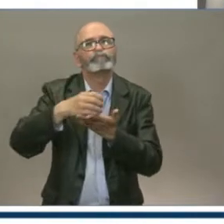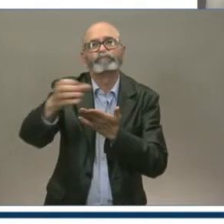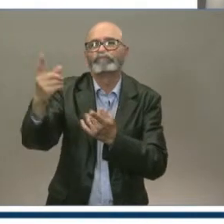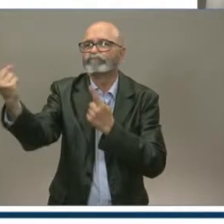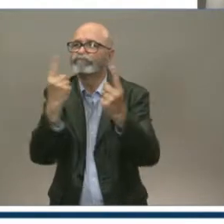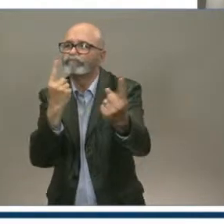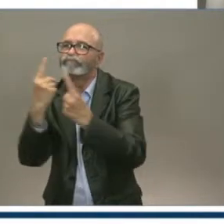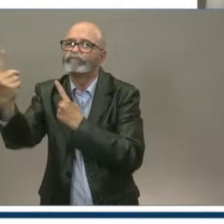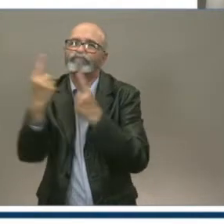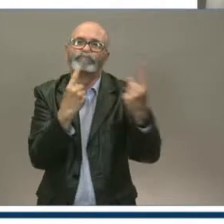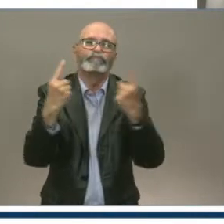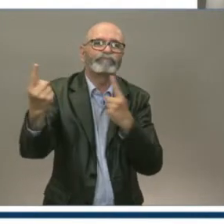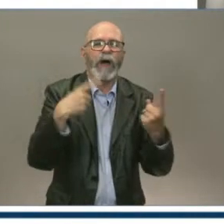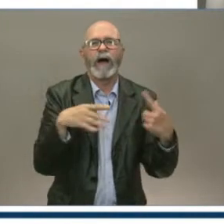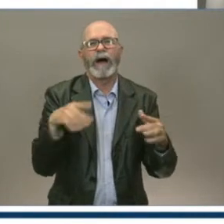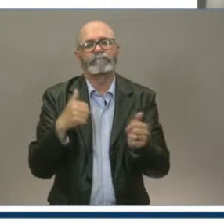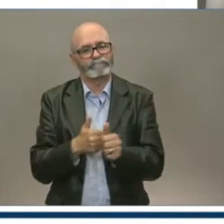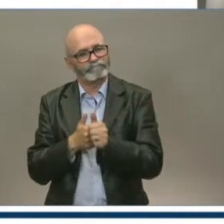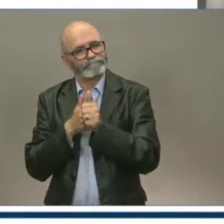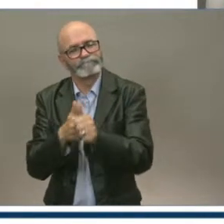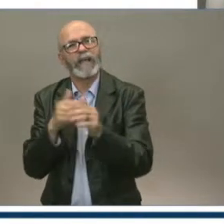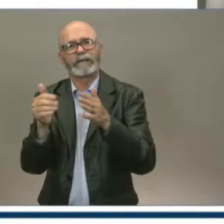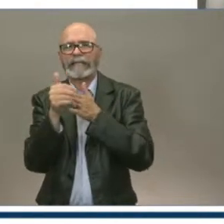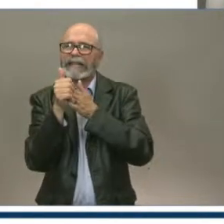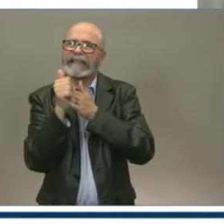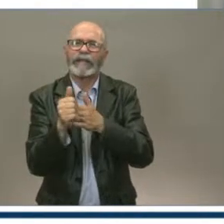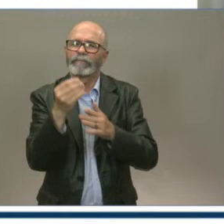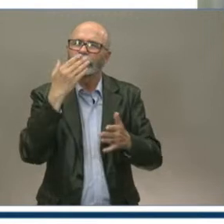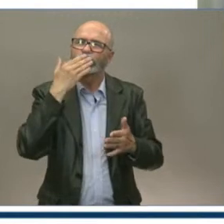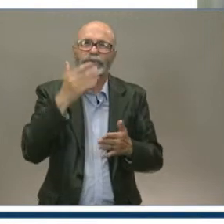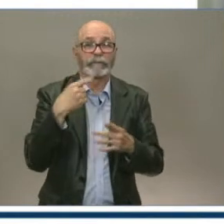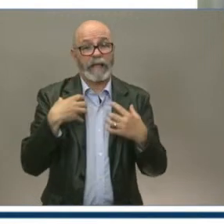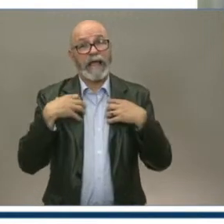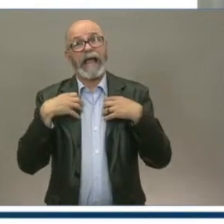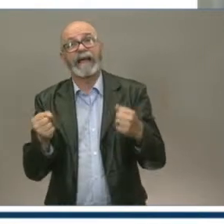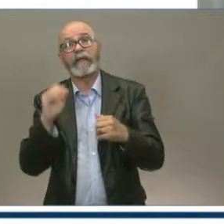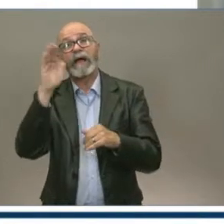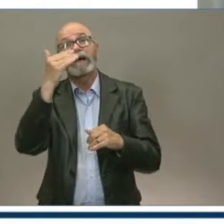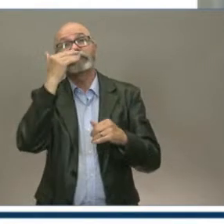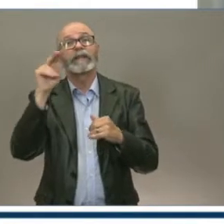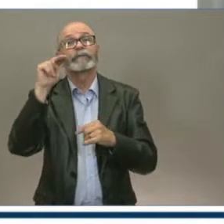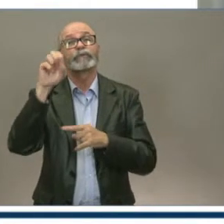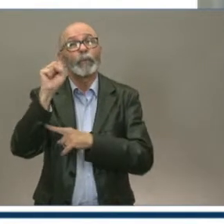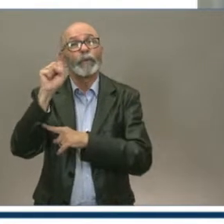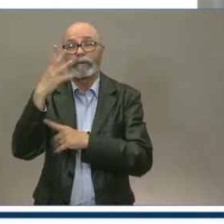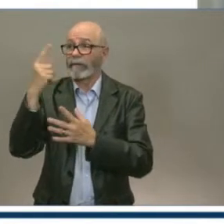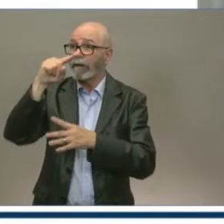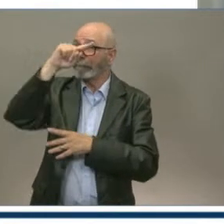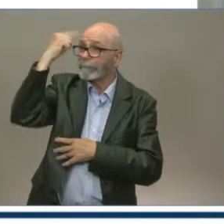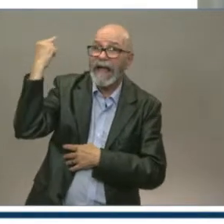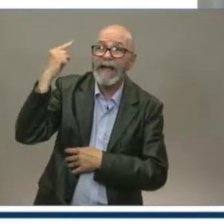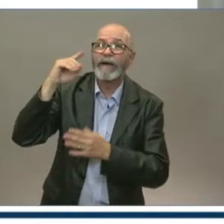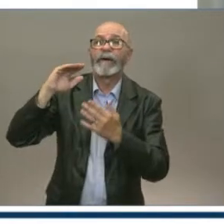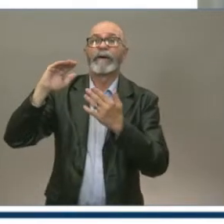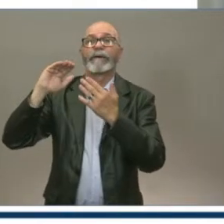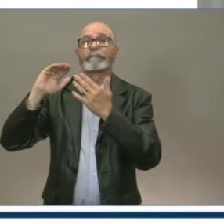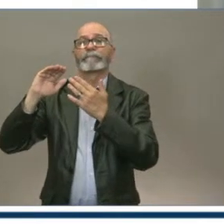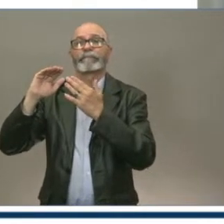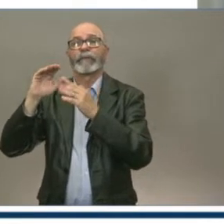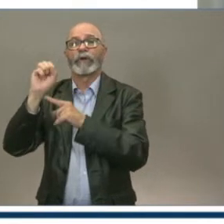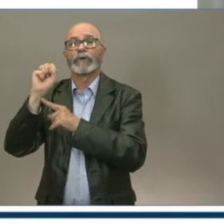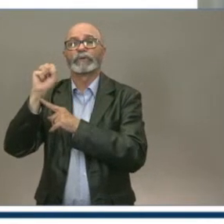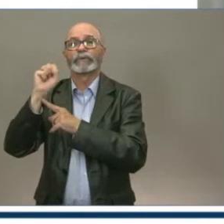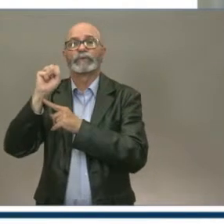by community leaders, the Health Association of African Canadians, and the Association of Black Social Workers, with support from Nova Scotia